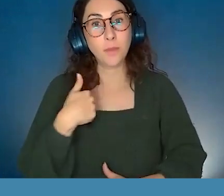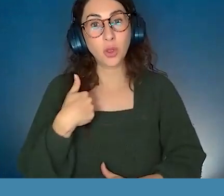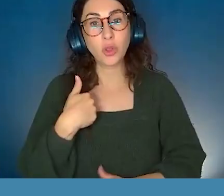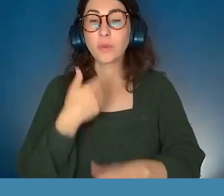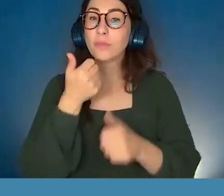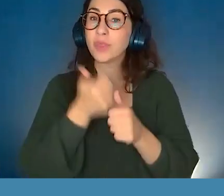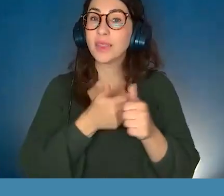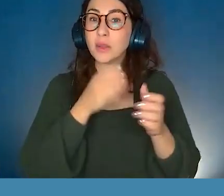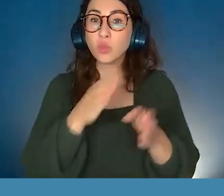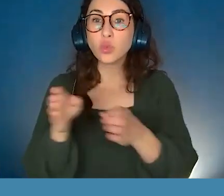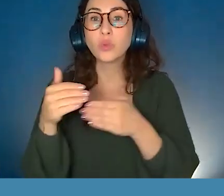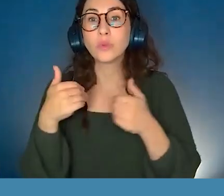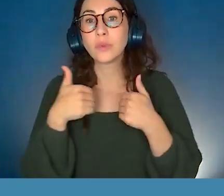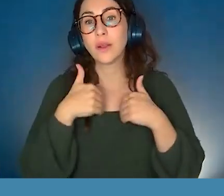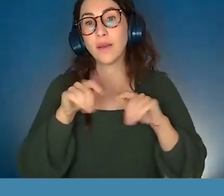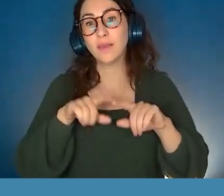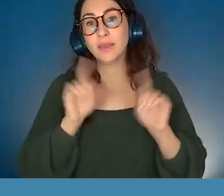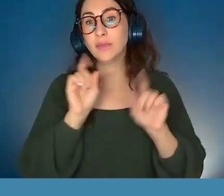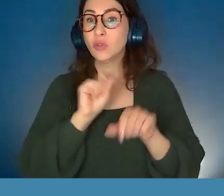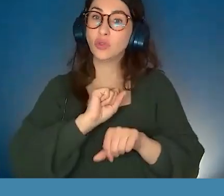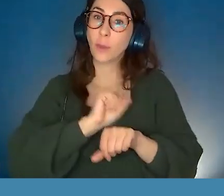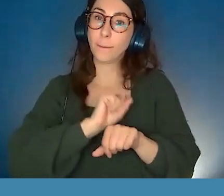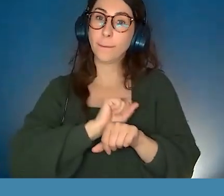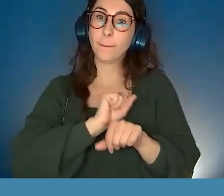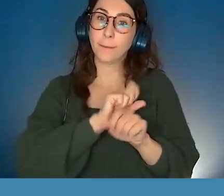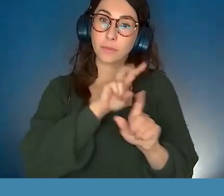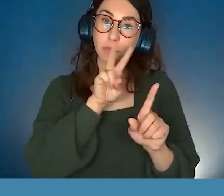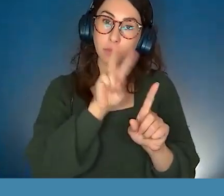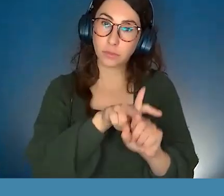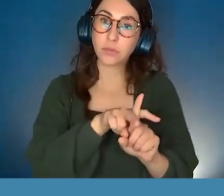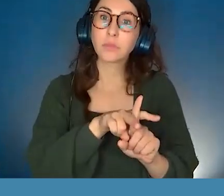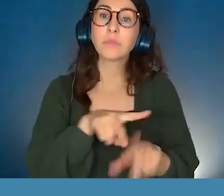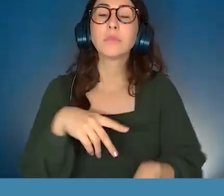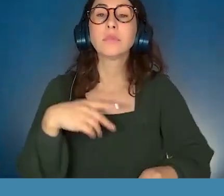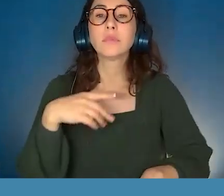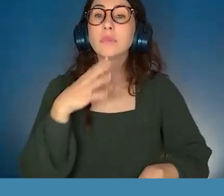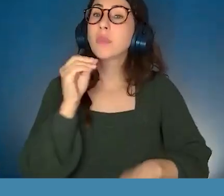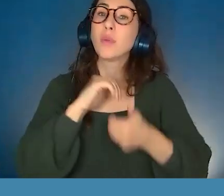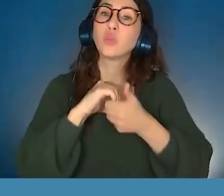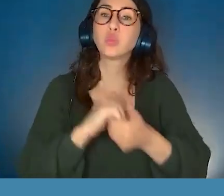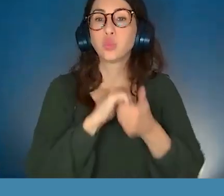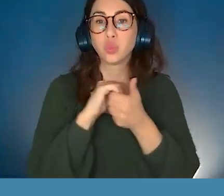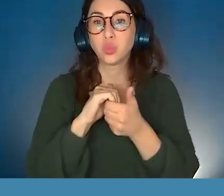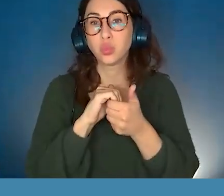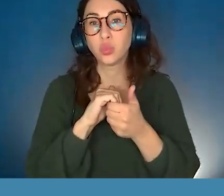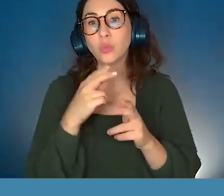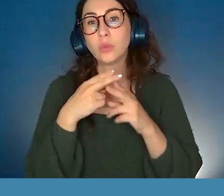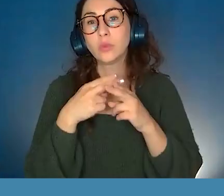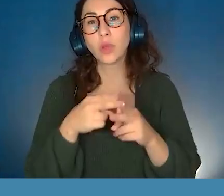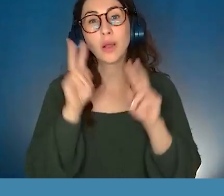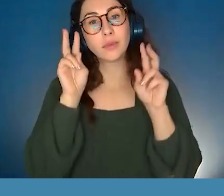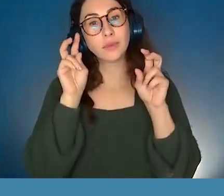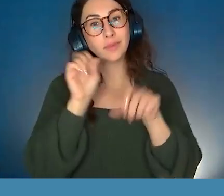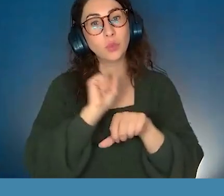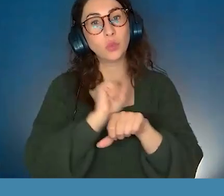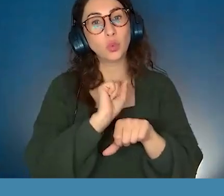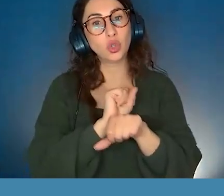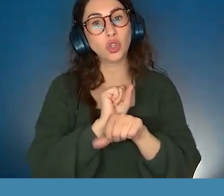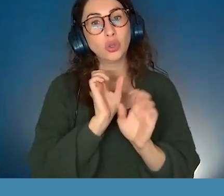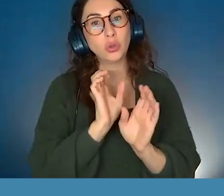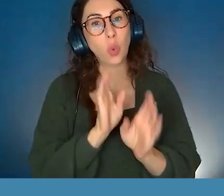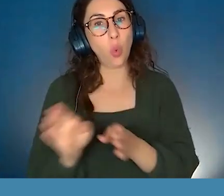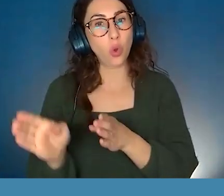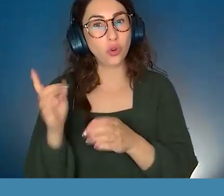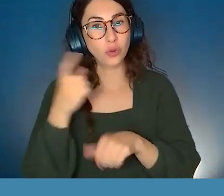a different job at the clubhouse to perform, and they all work together. So it's called a work order day.